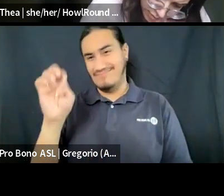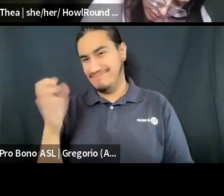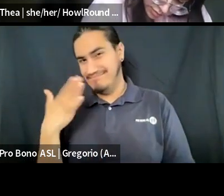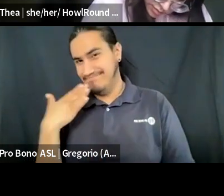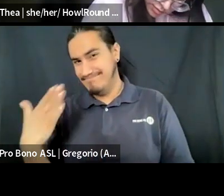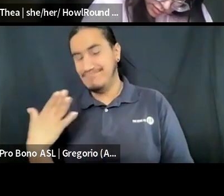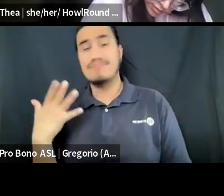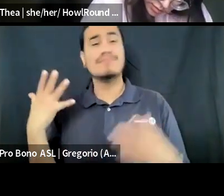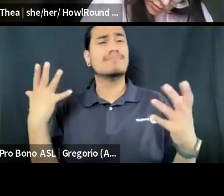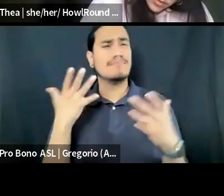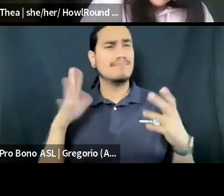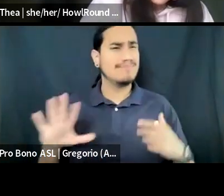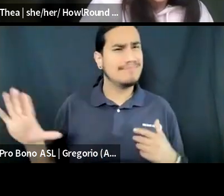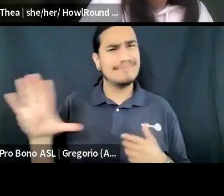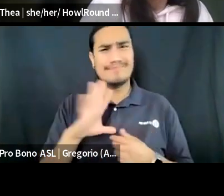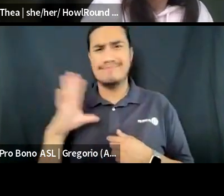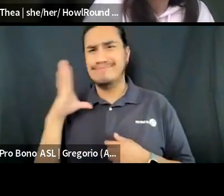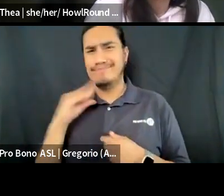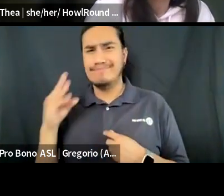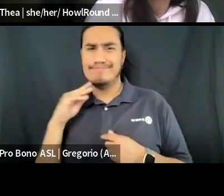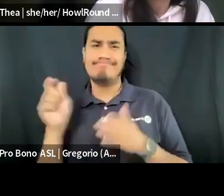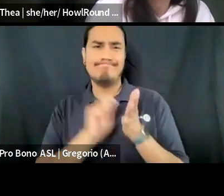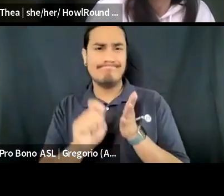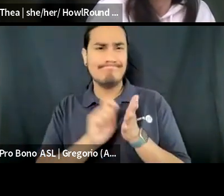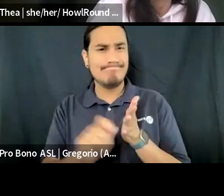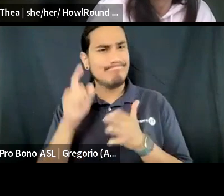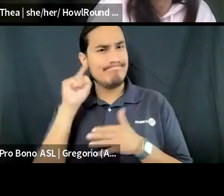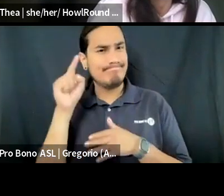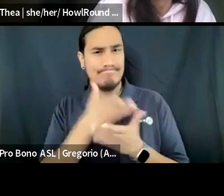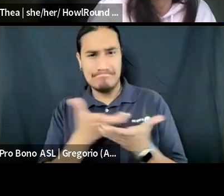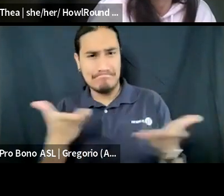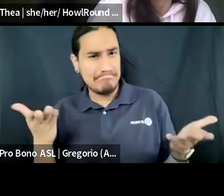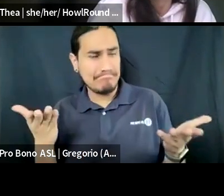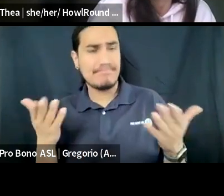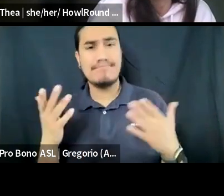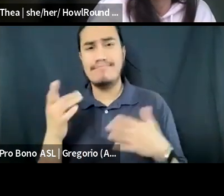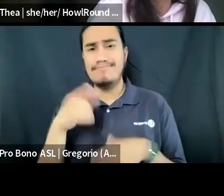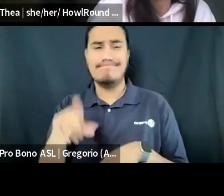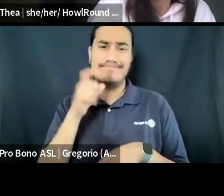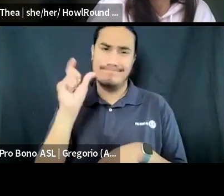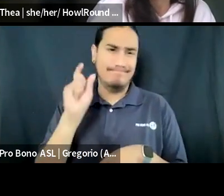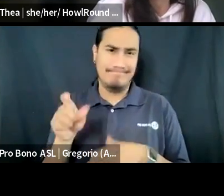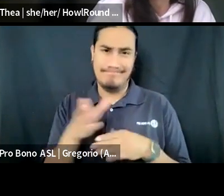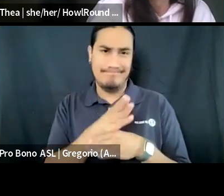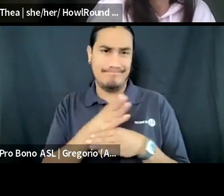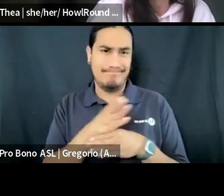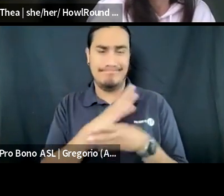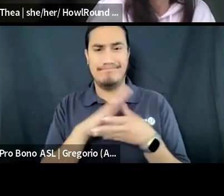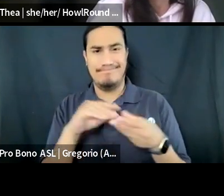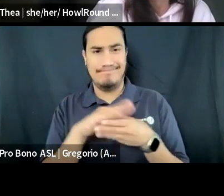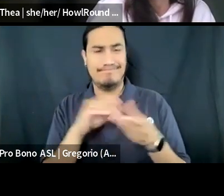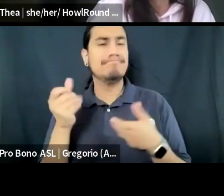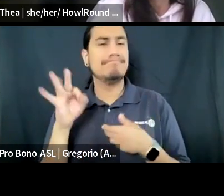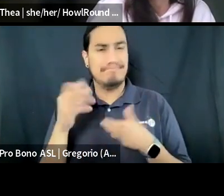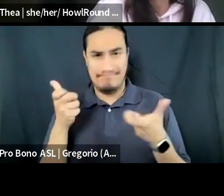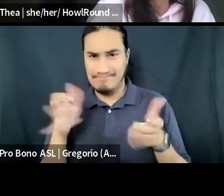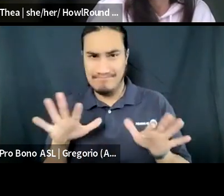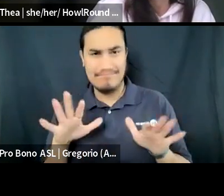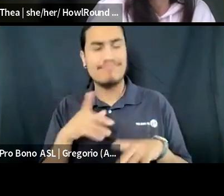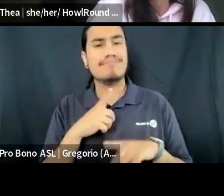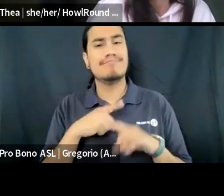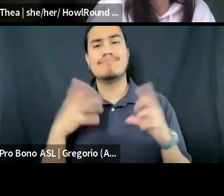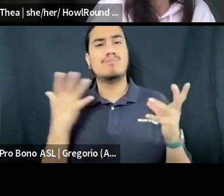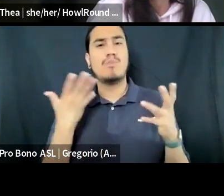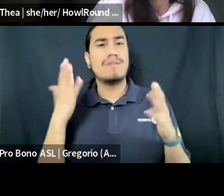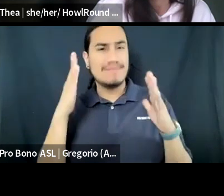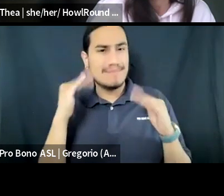What was that experience like for you? You don't have to share the story if you don't want to share, but what was the experience like